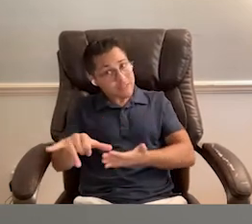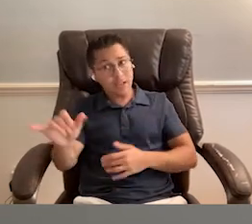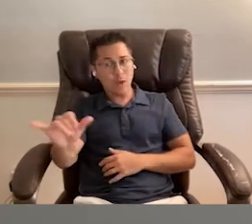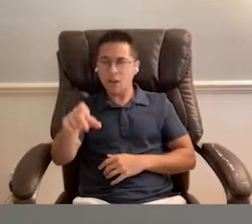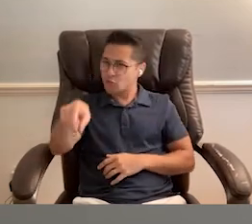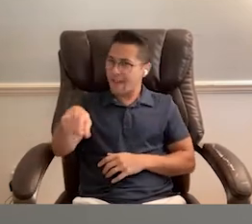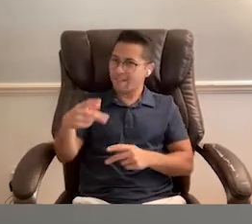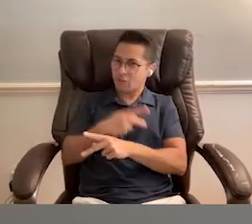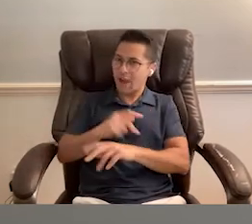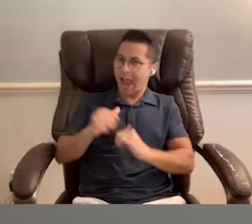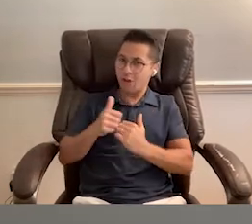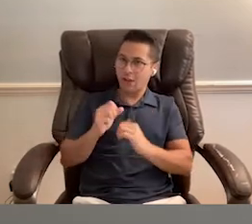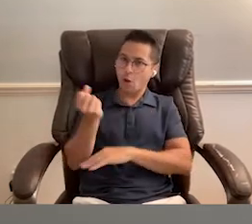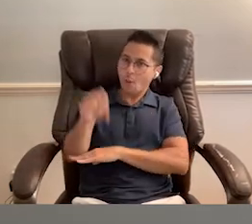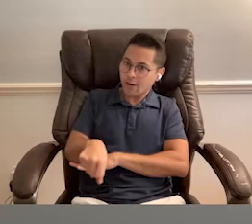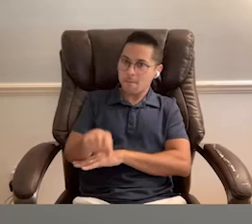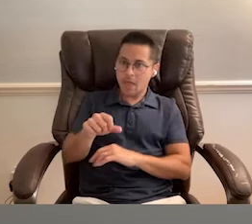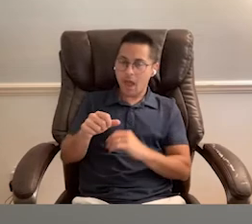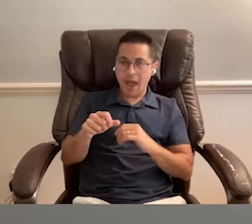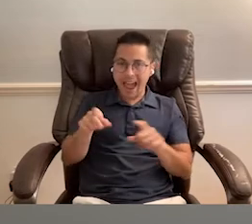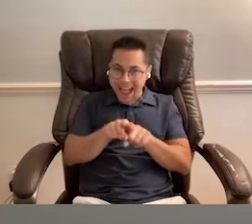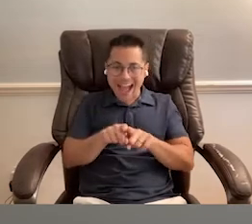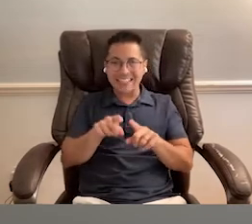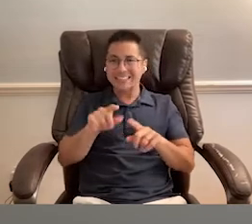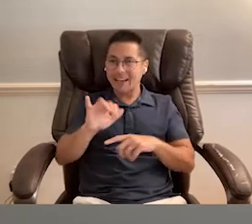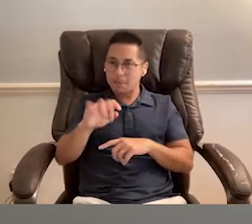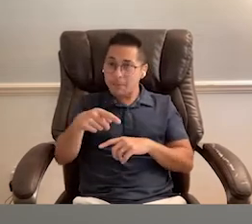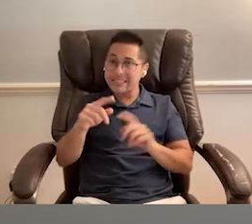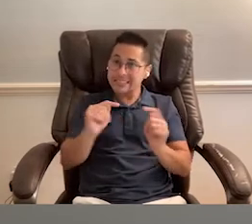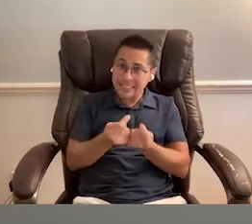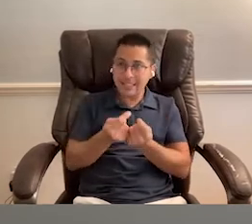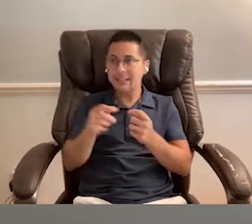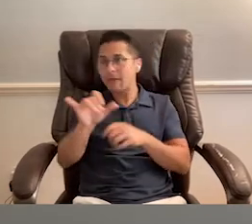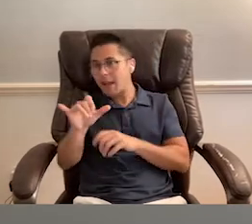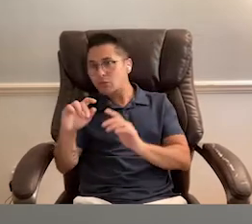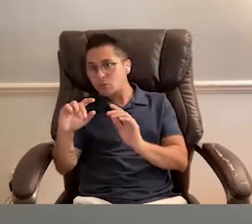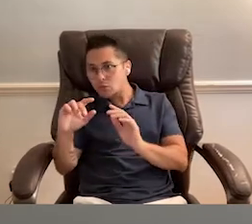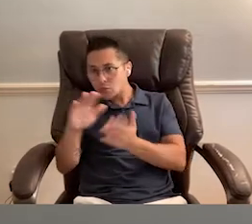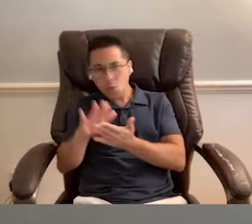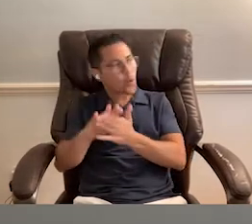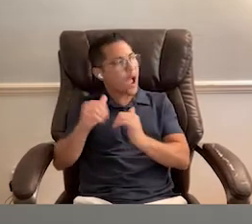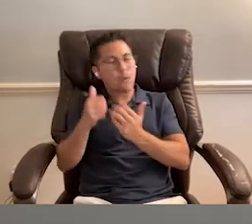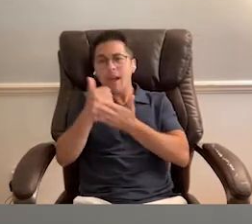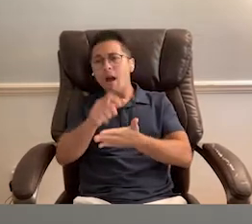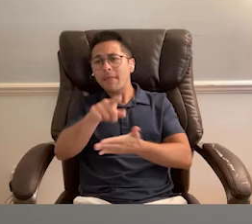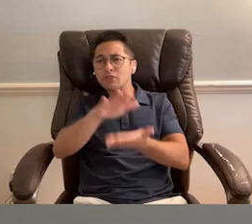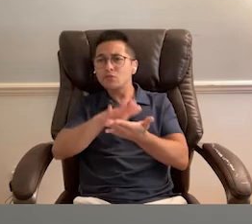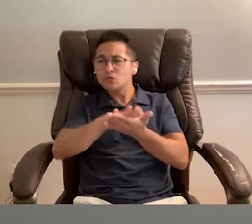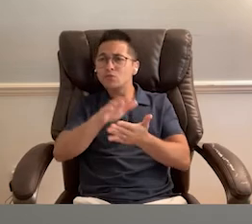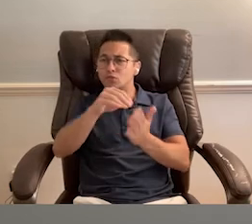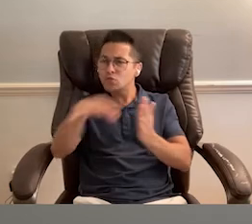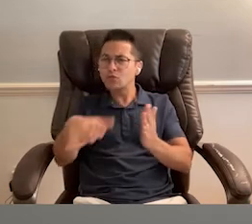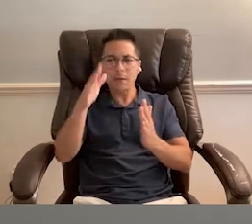you got to figure out a way to overcome that. As an IEP team and as a school, how are we going to help that student become better? If it's